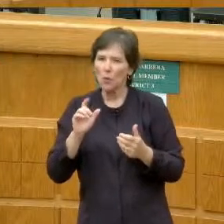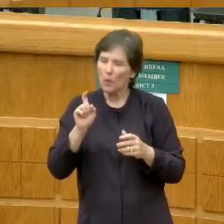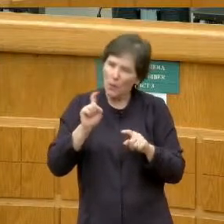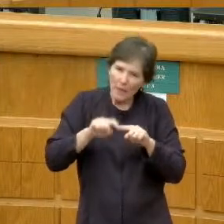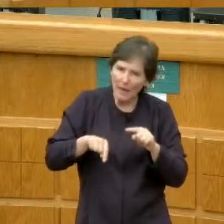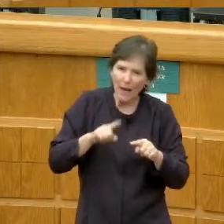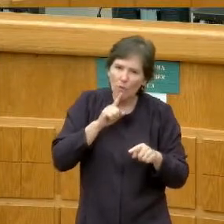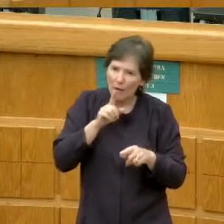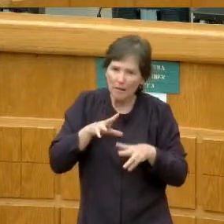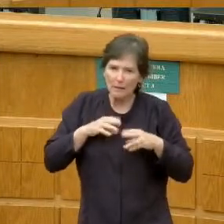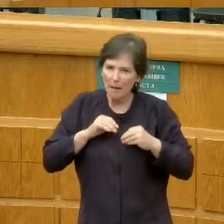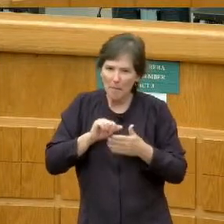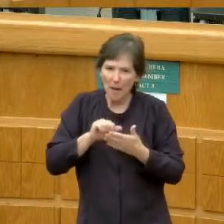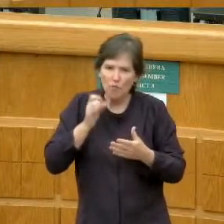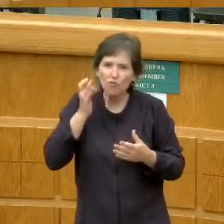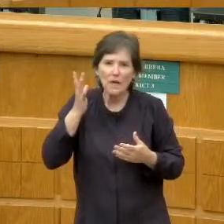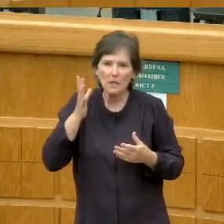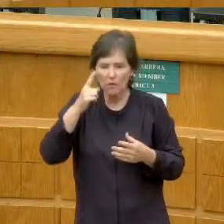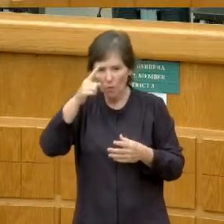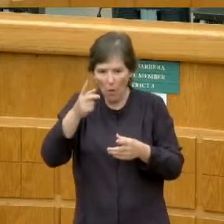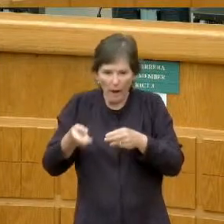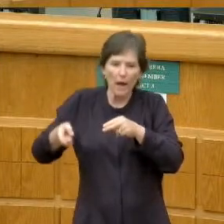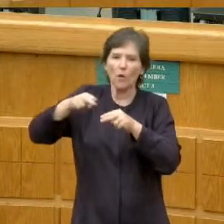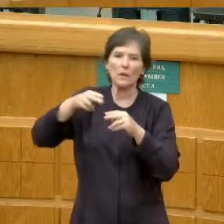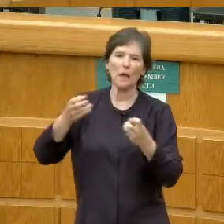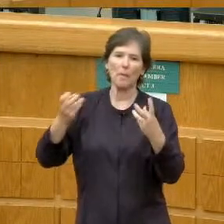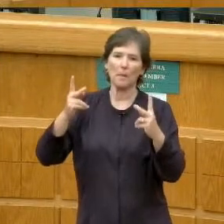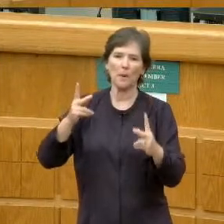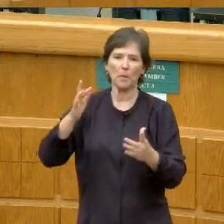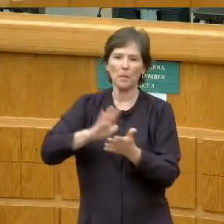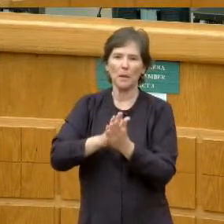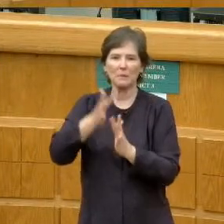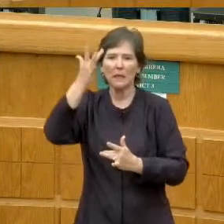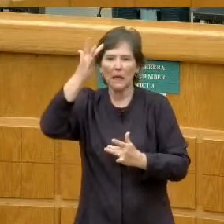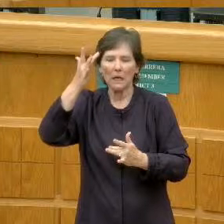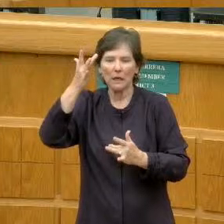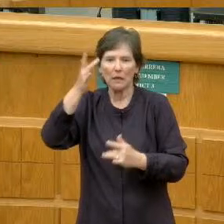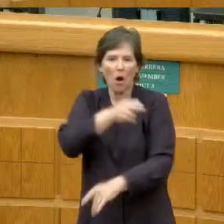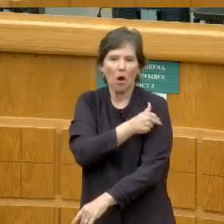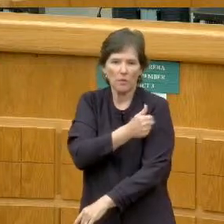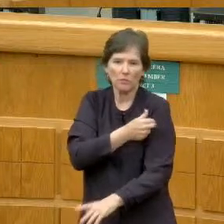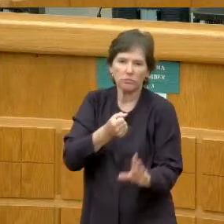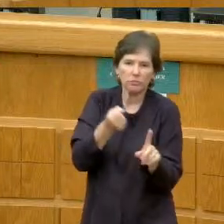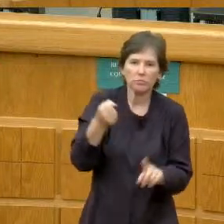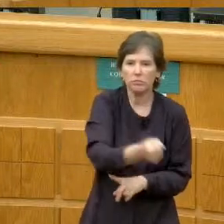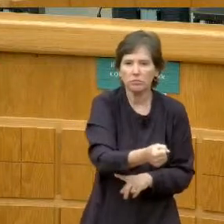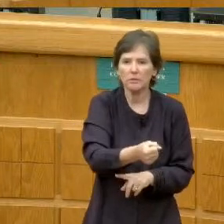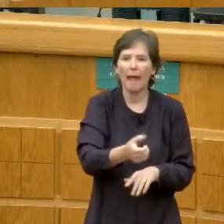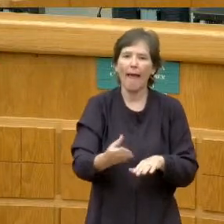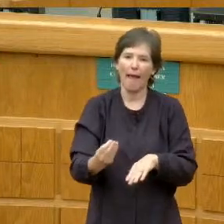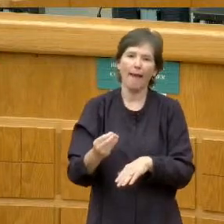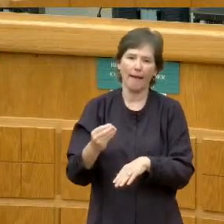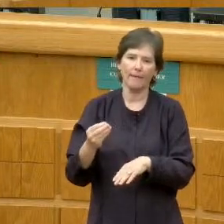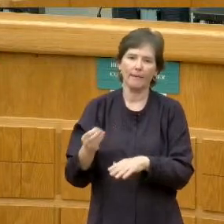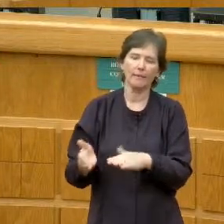entire team because we've driven the number down. But I mentioned today in my own home that the coast